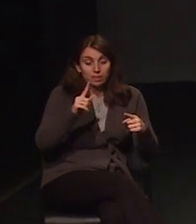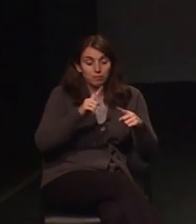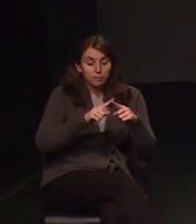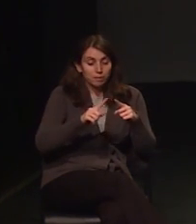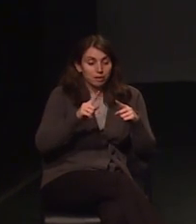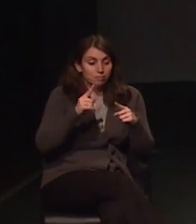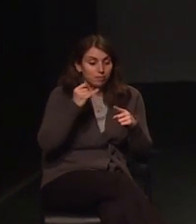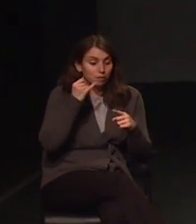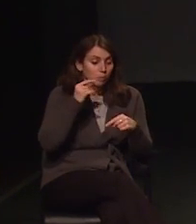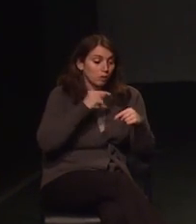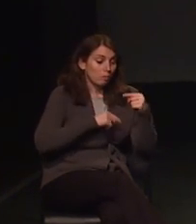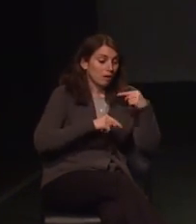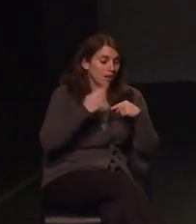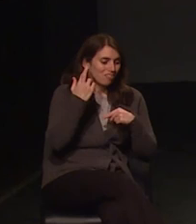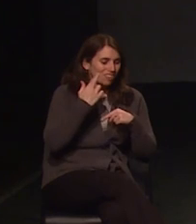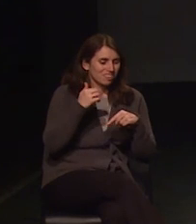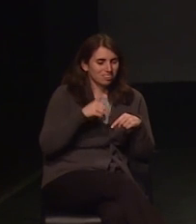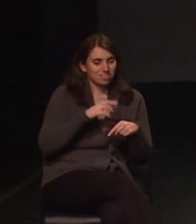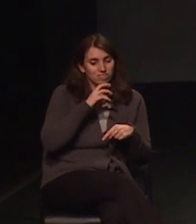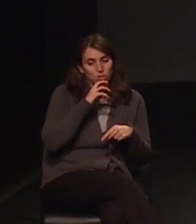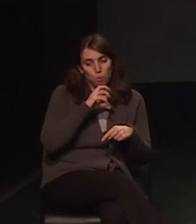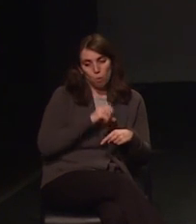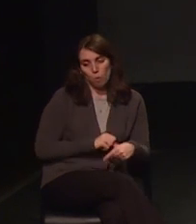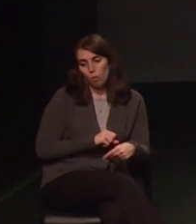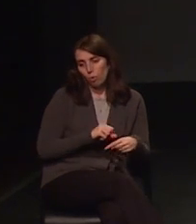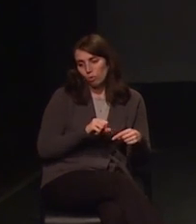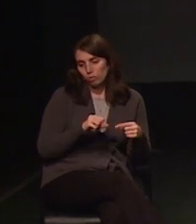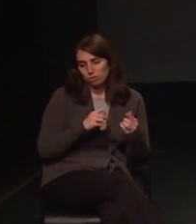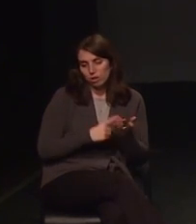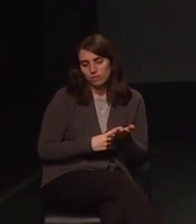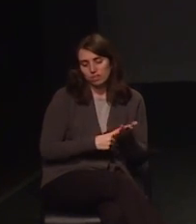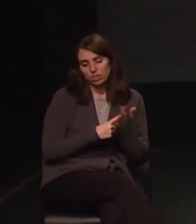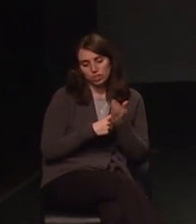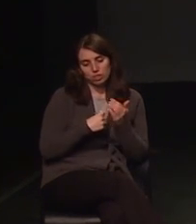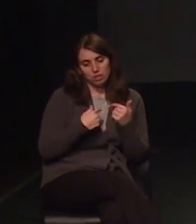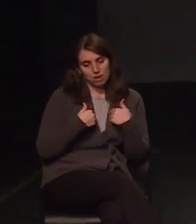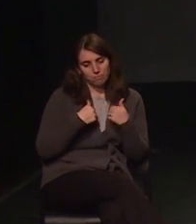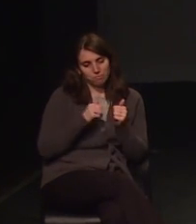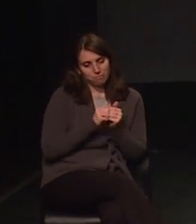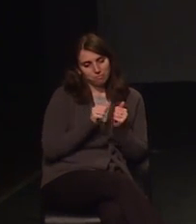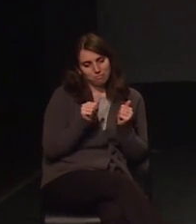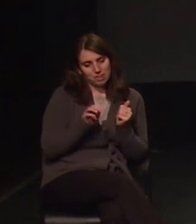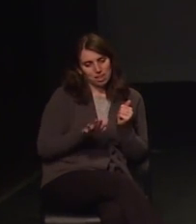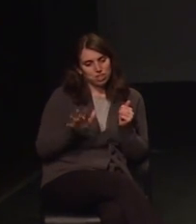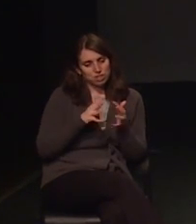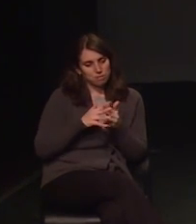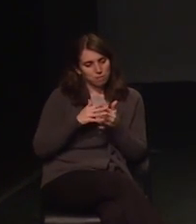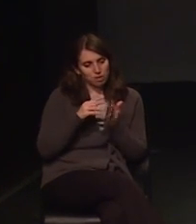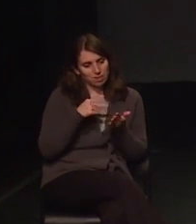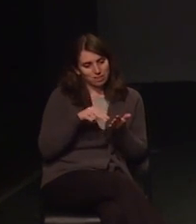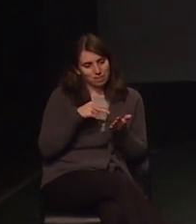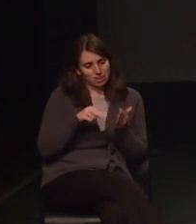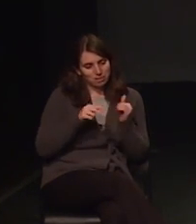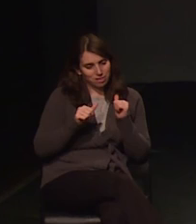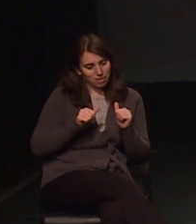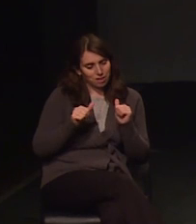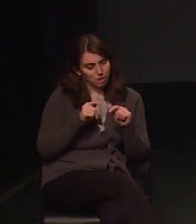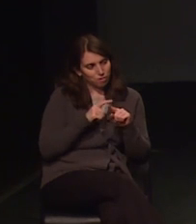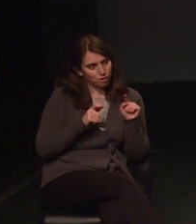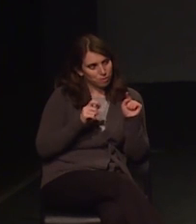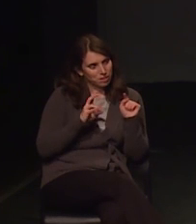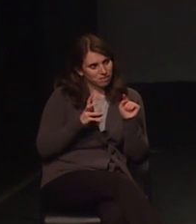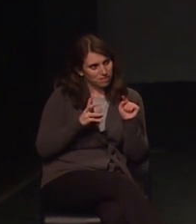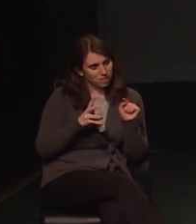such an old conversation, I'm with the Asian American Dance Theater from 1970s. I was with TAC, the Association of